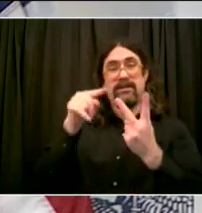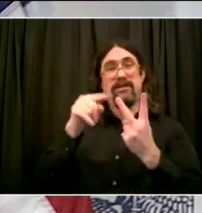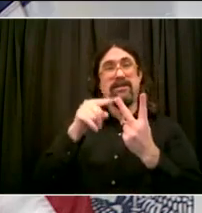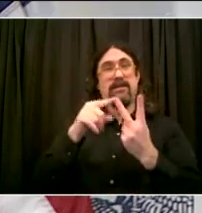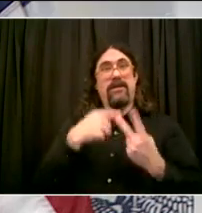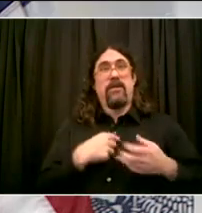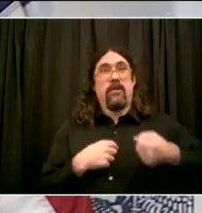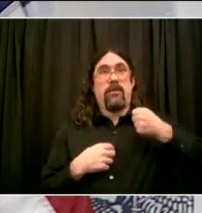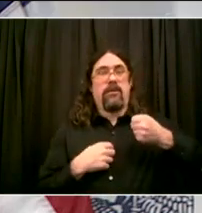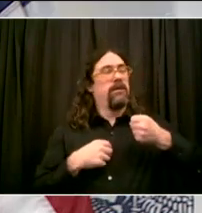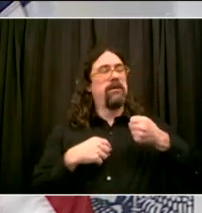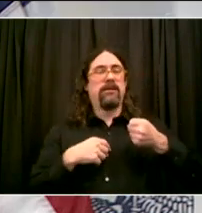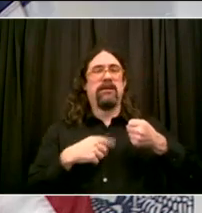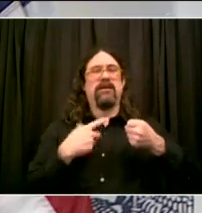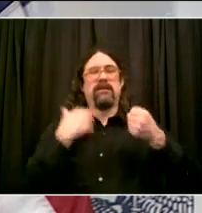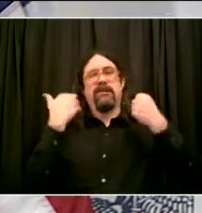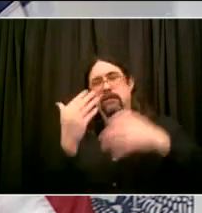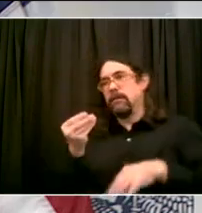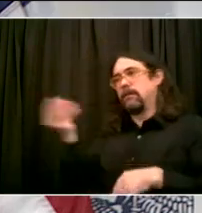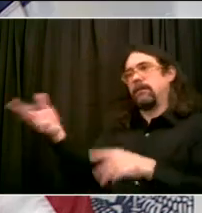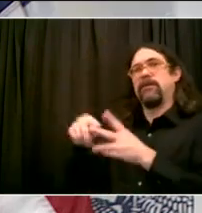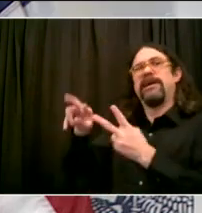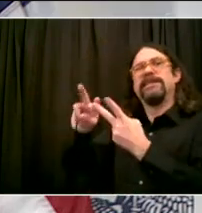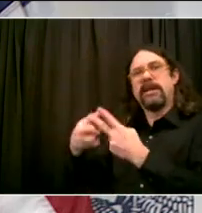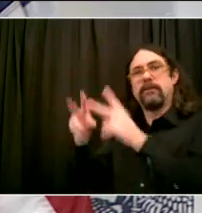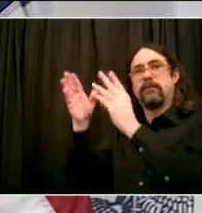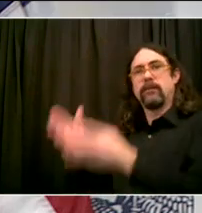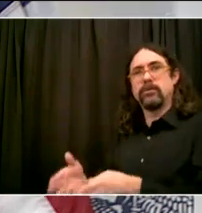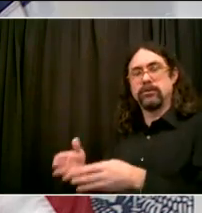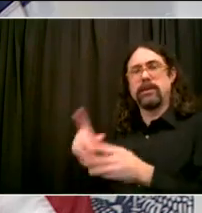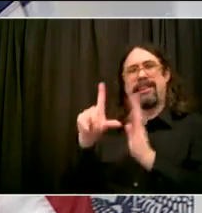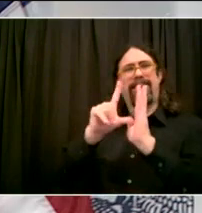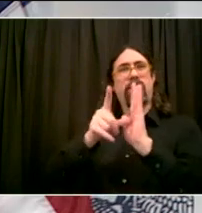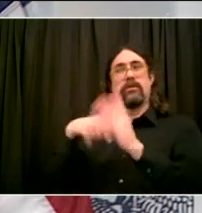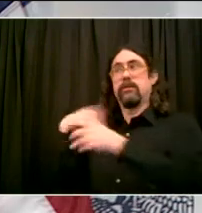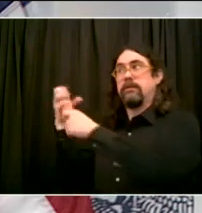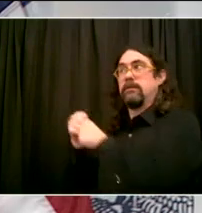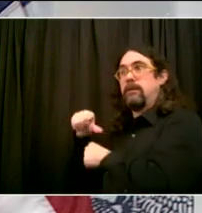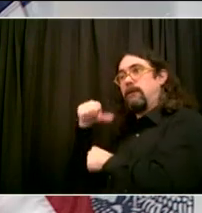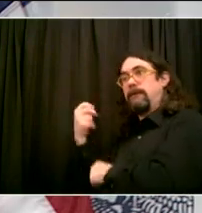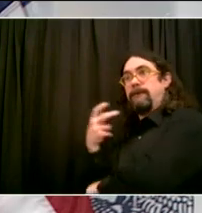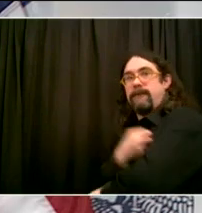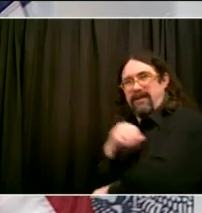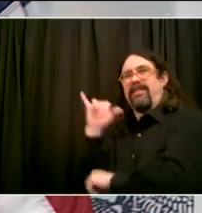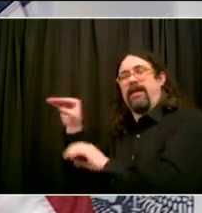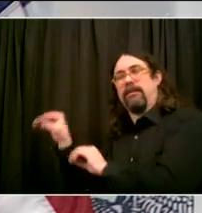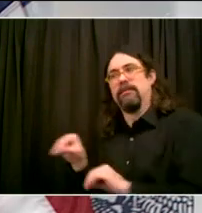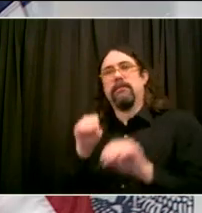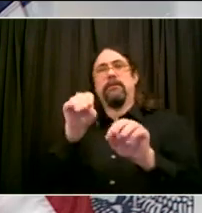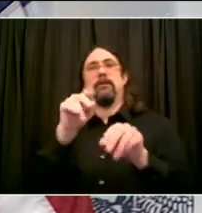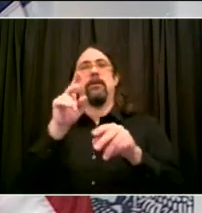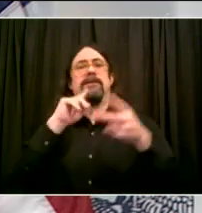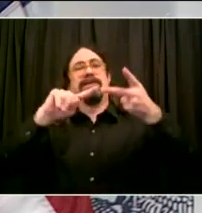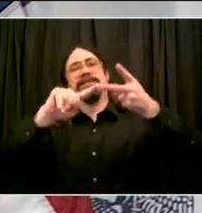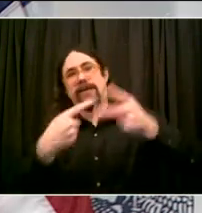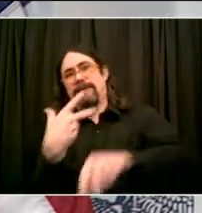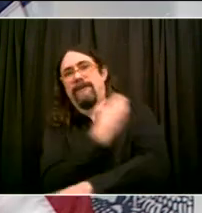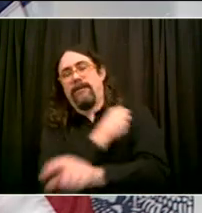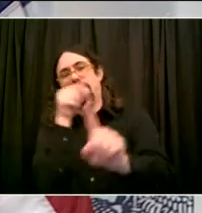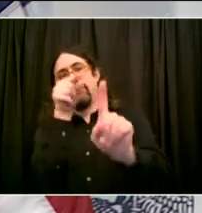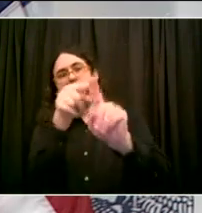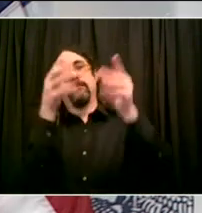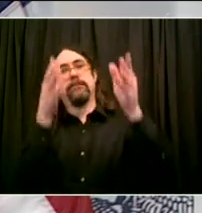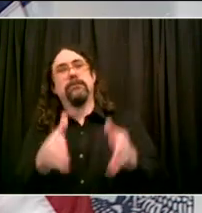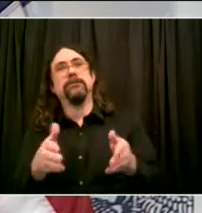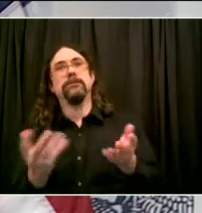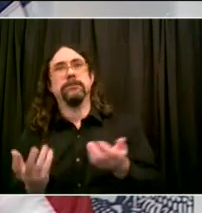and smart as possible. But without better guarantees on supply, there's unfortunately going to be these stop and start moments. Dr. Katz, then